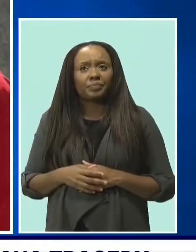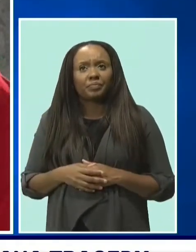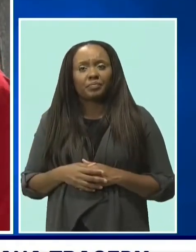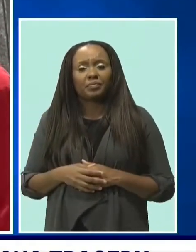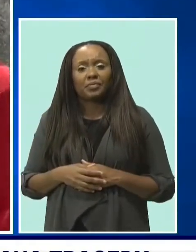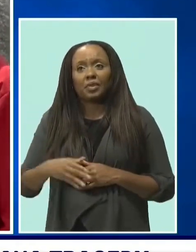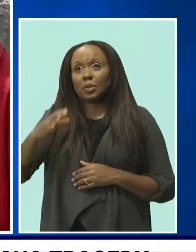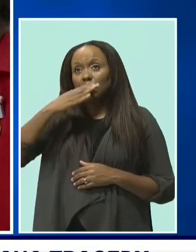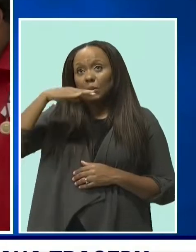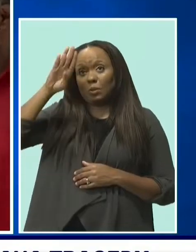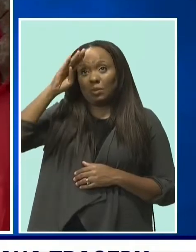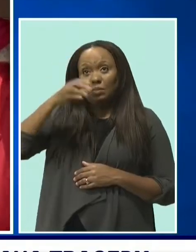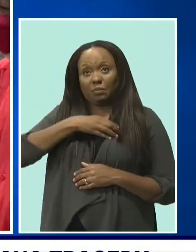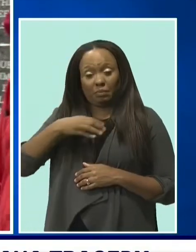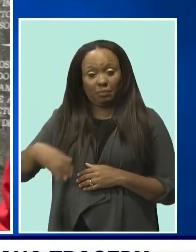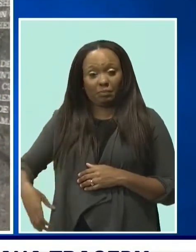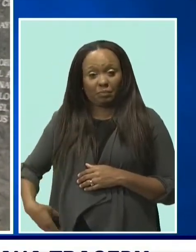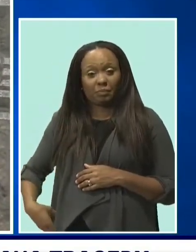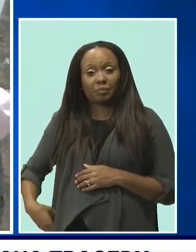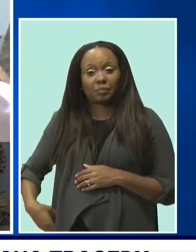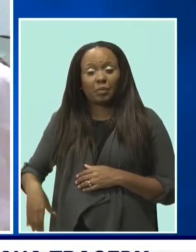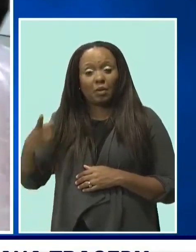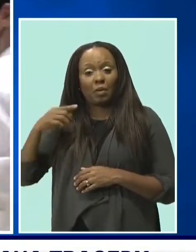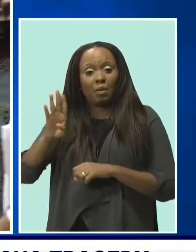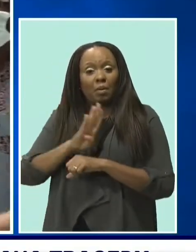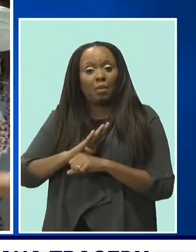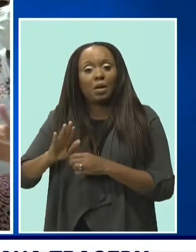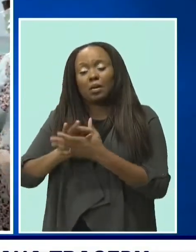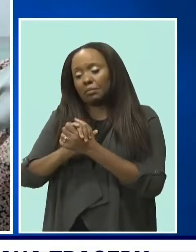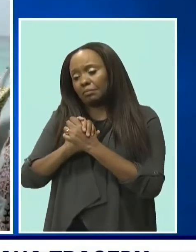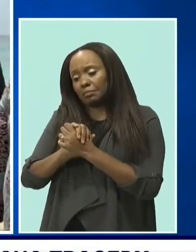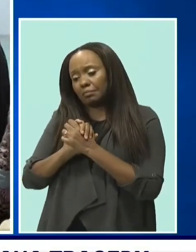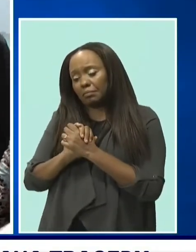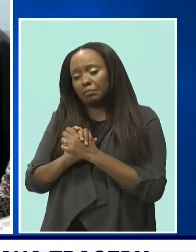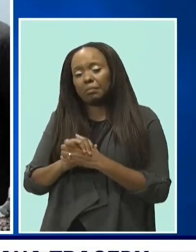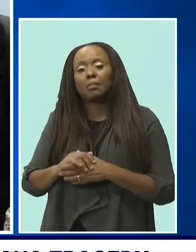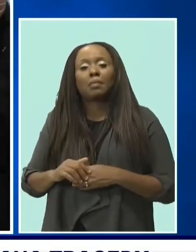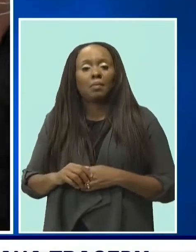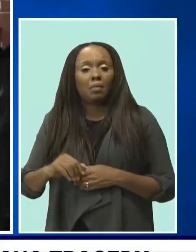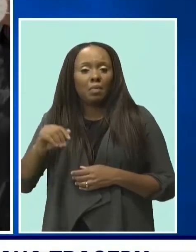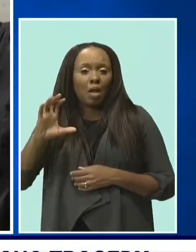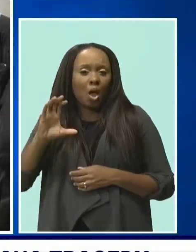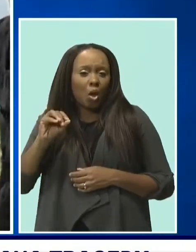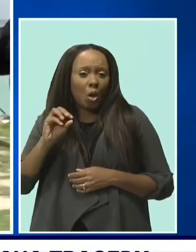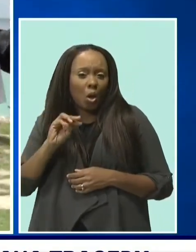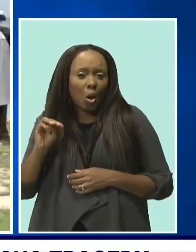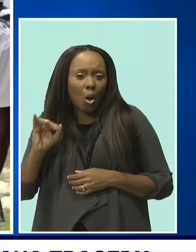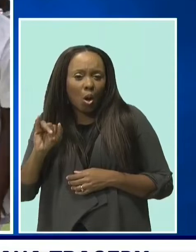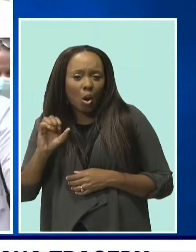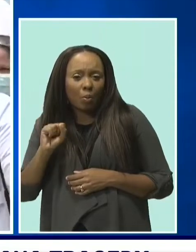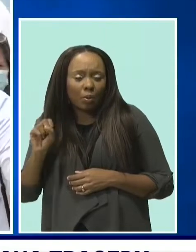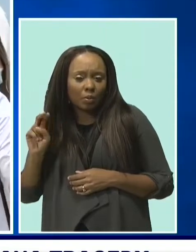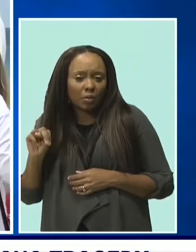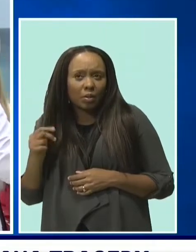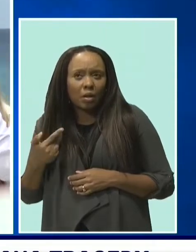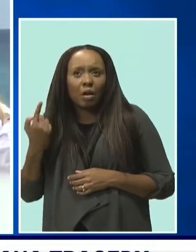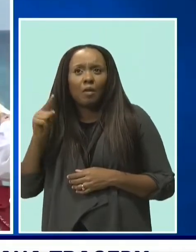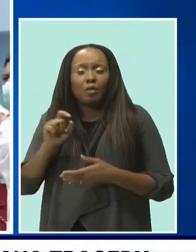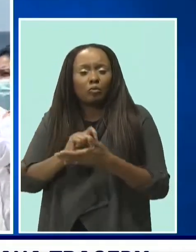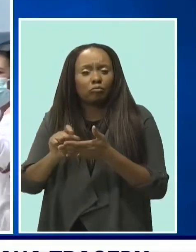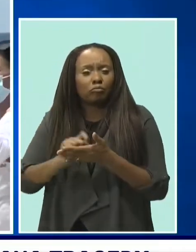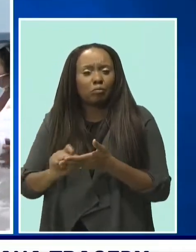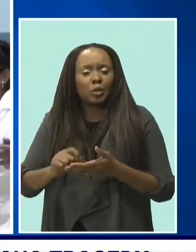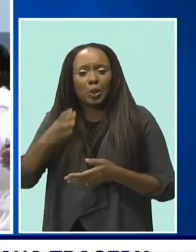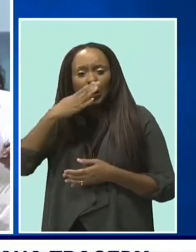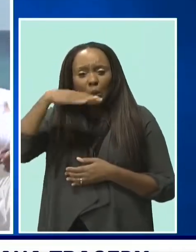Cuban Ambassador to Barbados, Sergio Pastrana, commended Ambassador Comachon for his efforts to preserve the Cubana story for generations